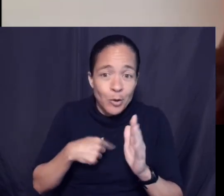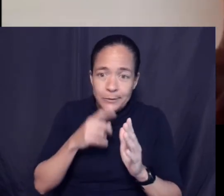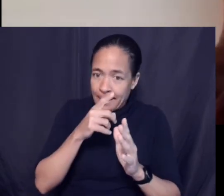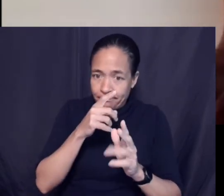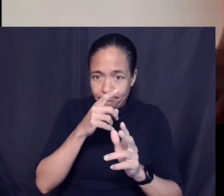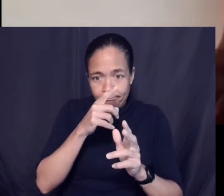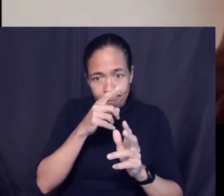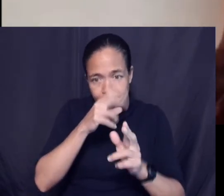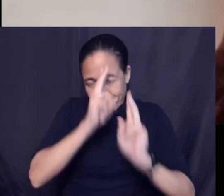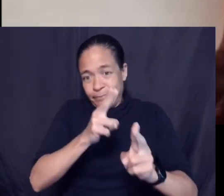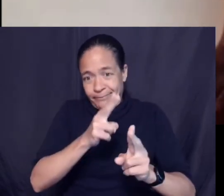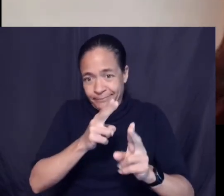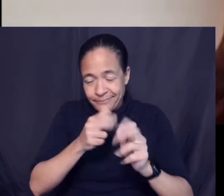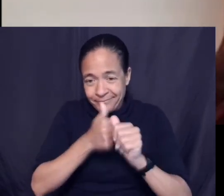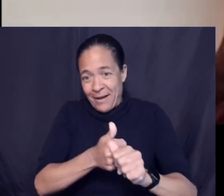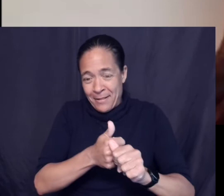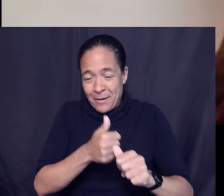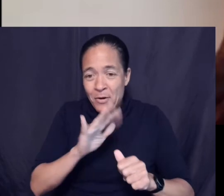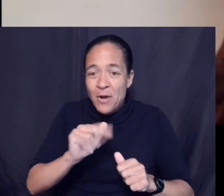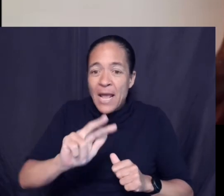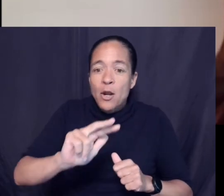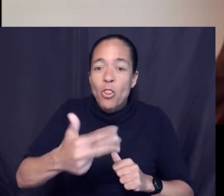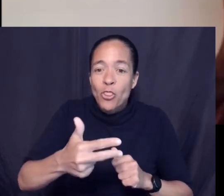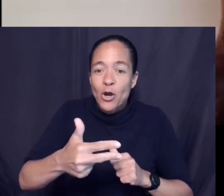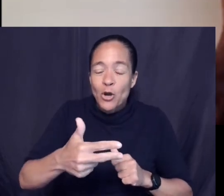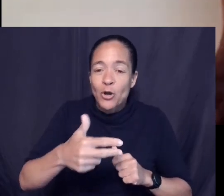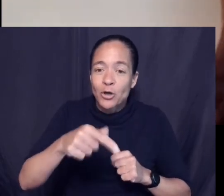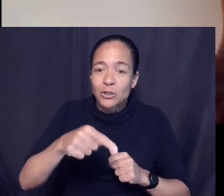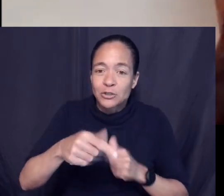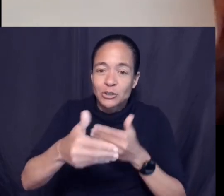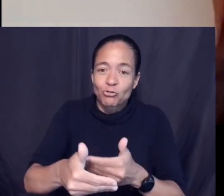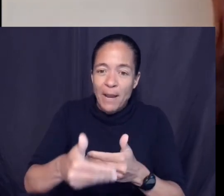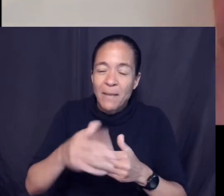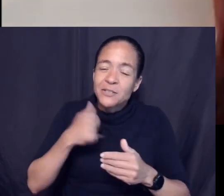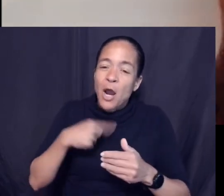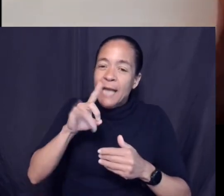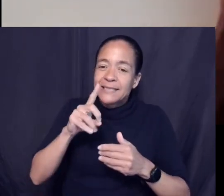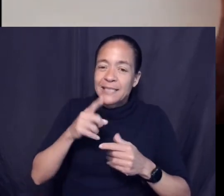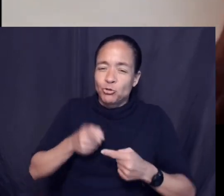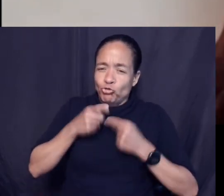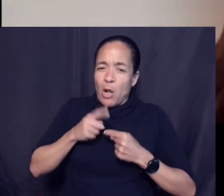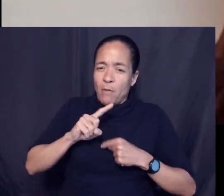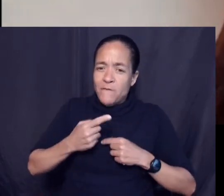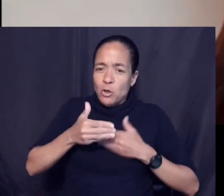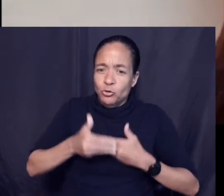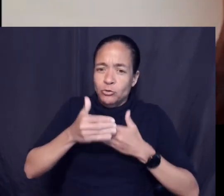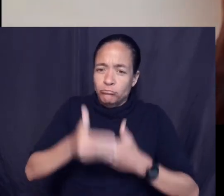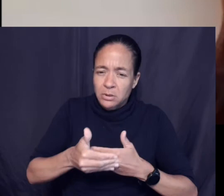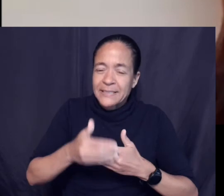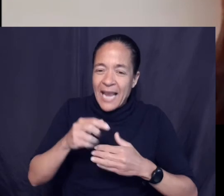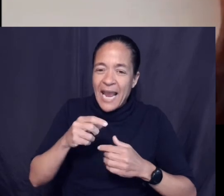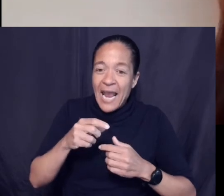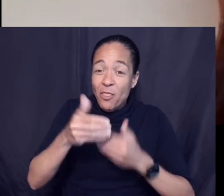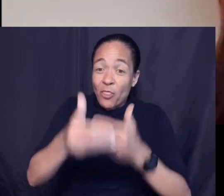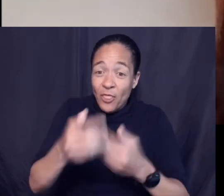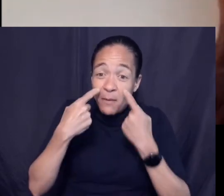lucky enough to kind of during my 3rd trimester be in the clear of some previous issues I had had. And we made it